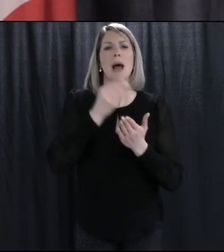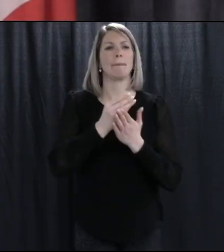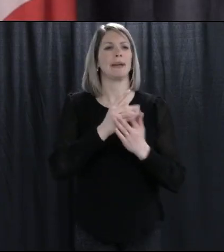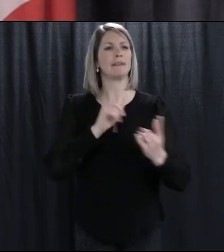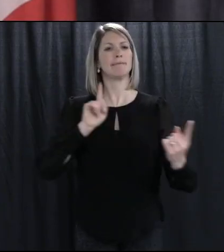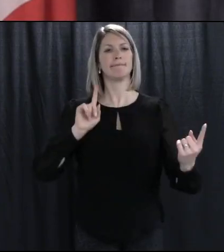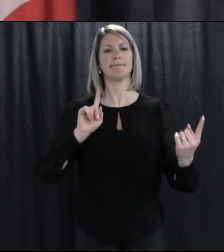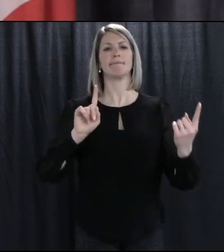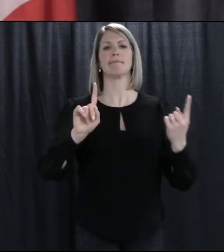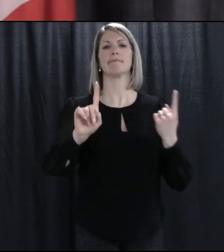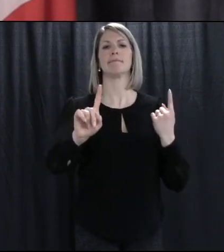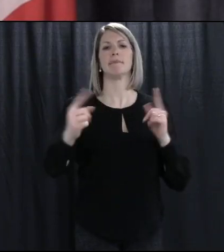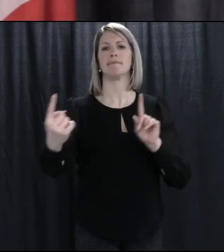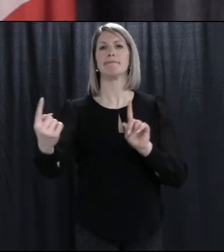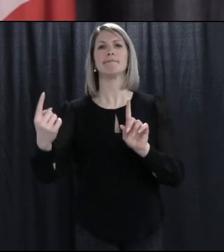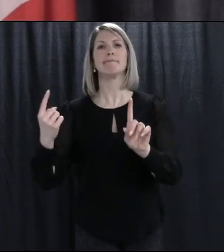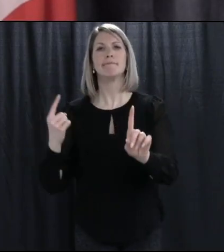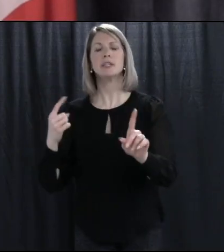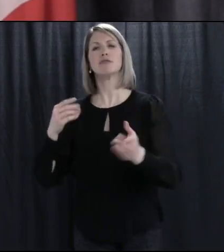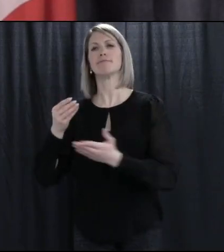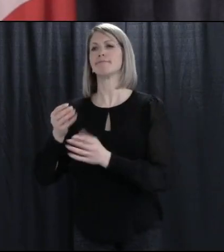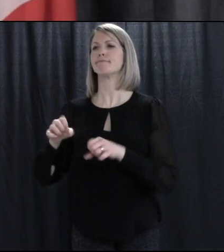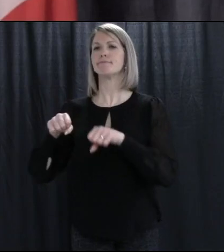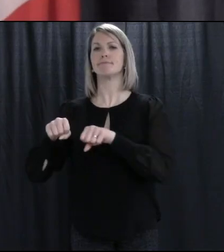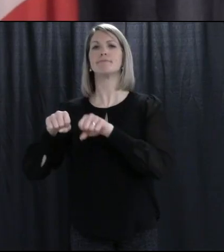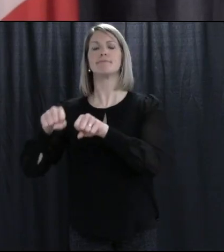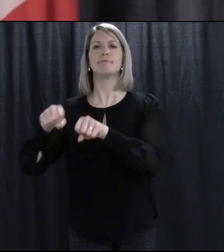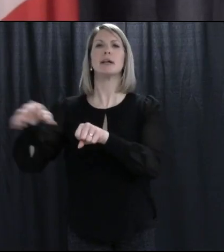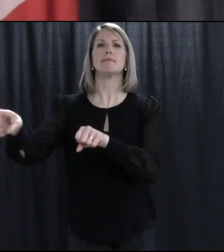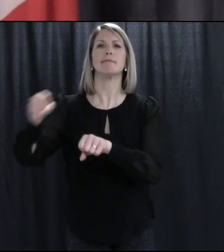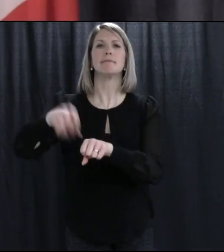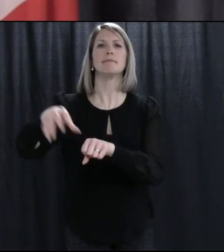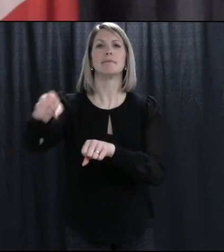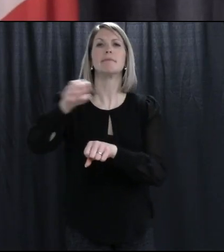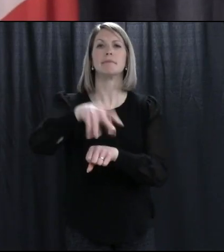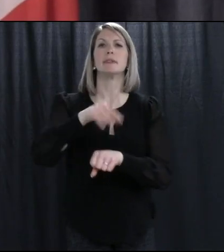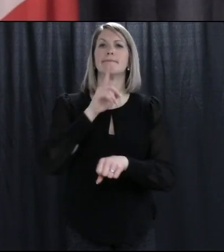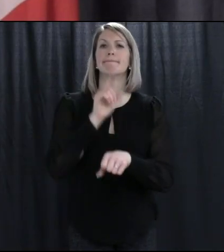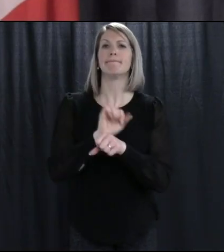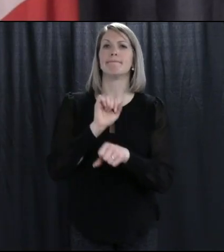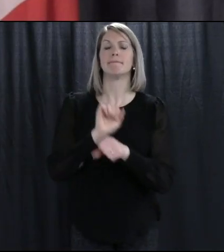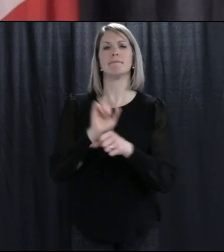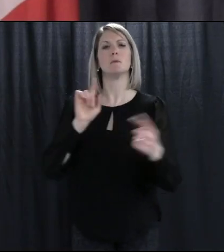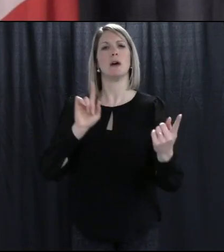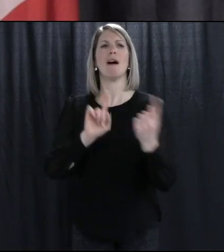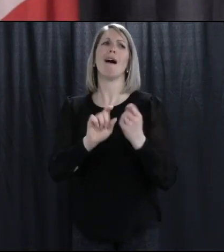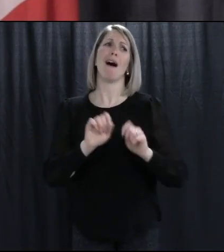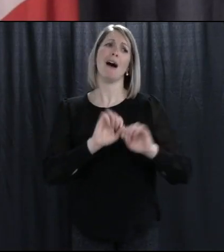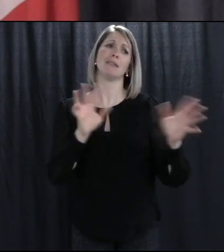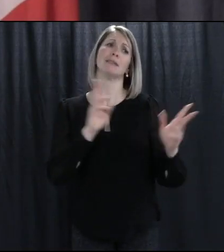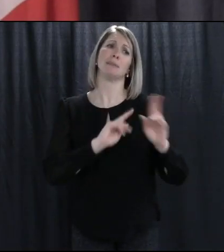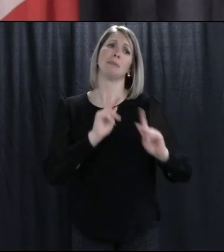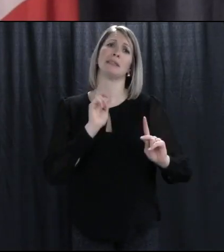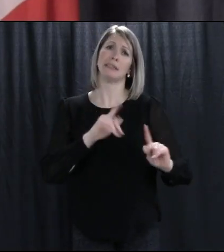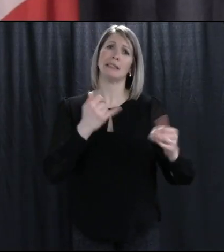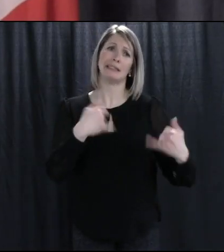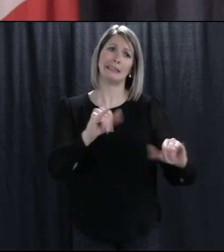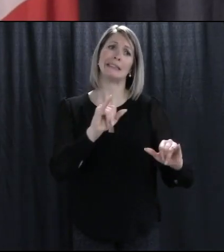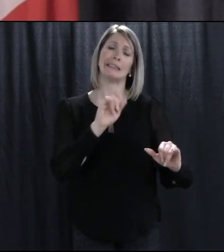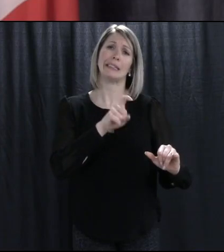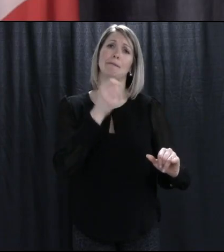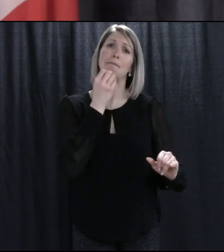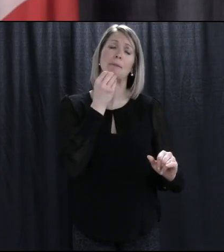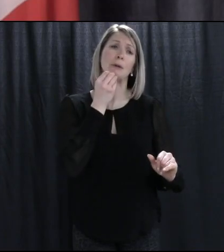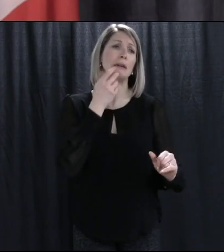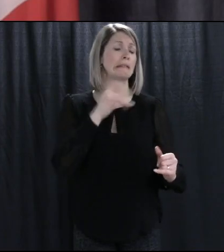mass gathering per se, right? So it is important. Obviously, people still have to be able to shop for their groceries and have to be able to eat. So these are essential